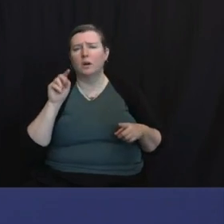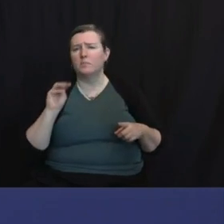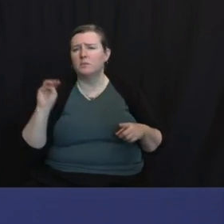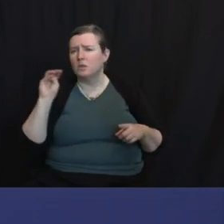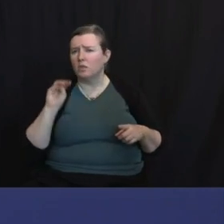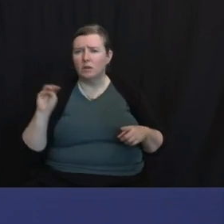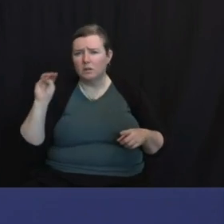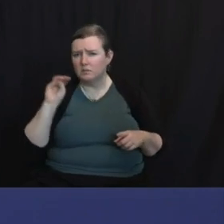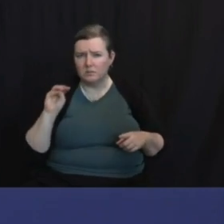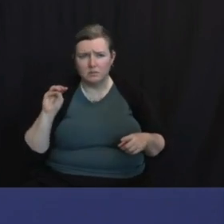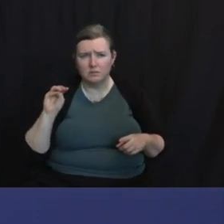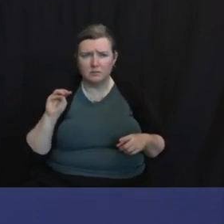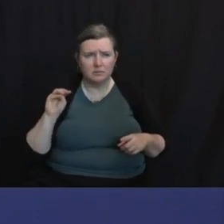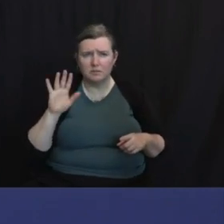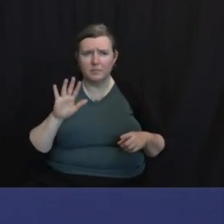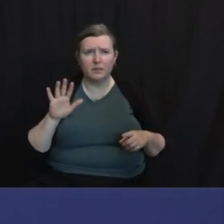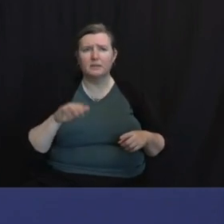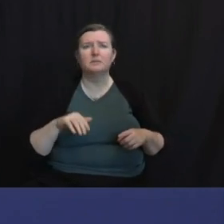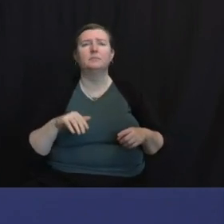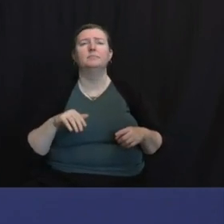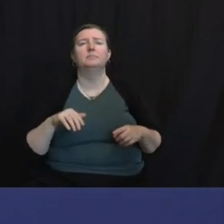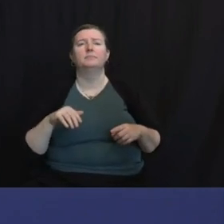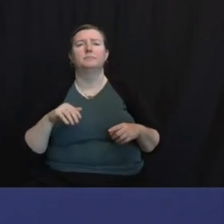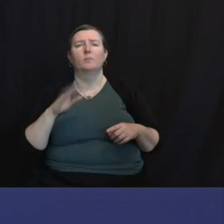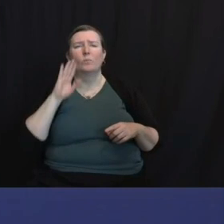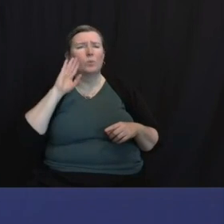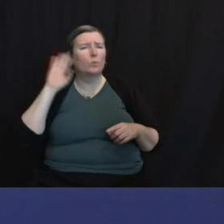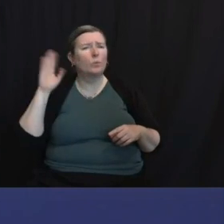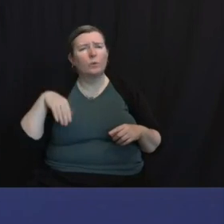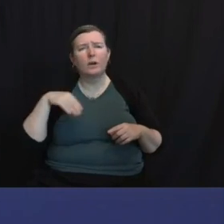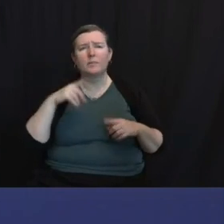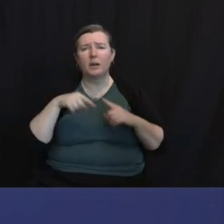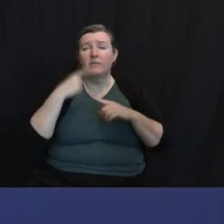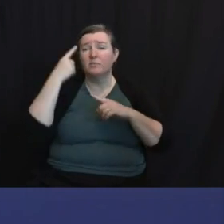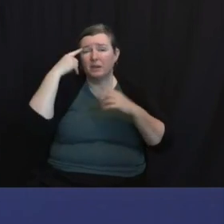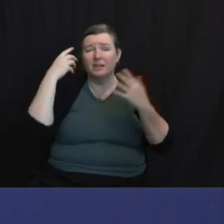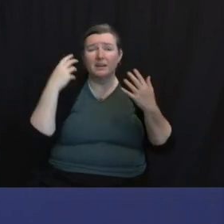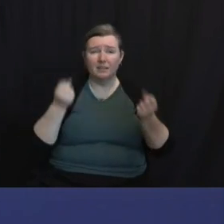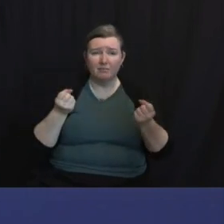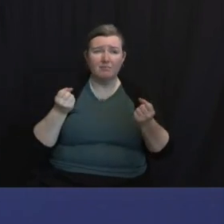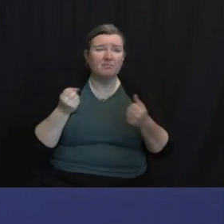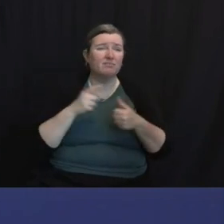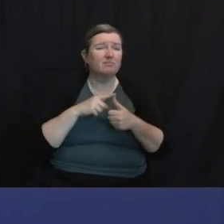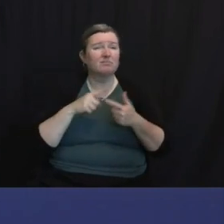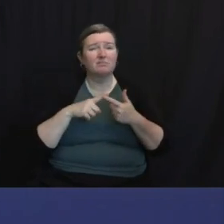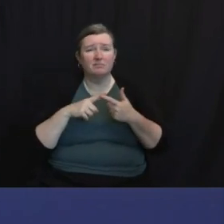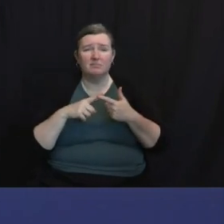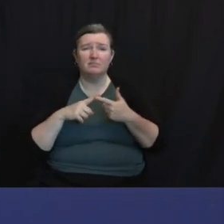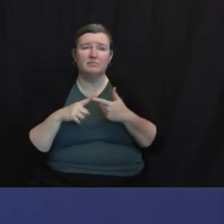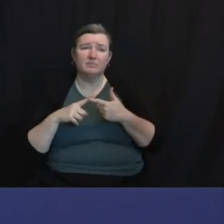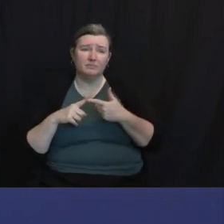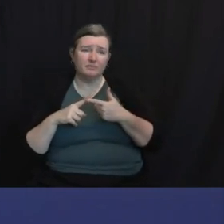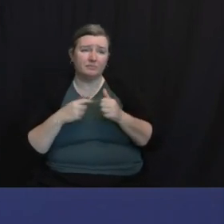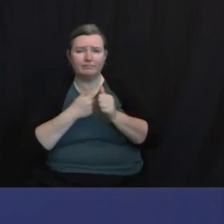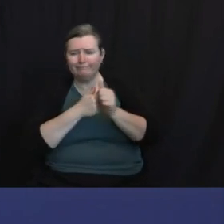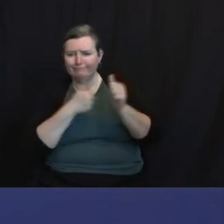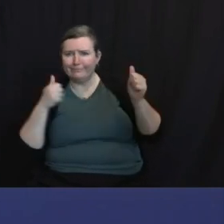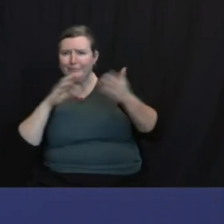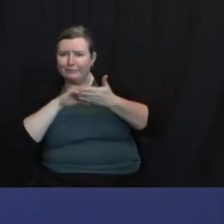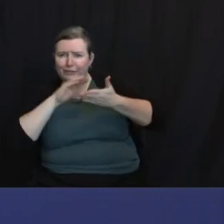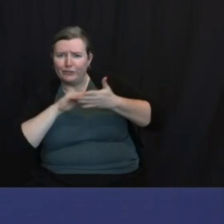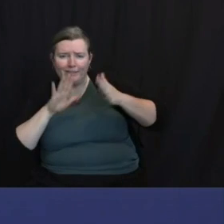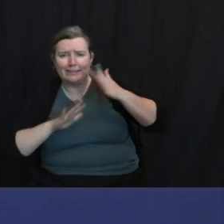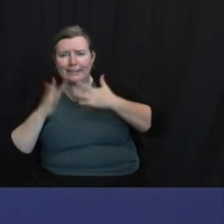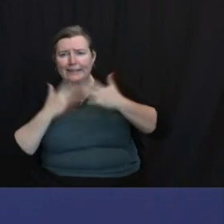health or the piece for learning loss. And we will remain hyper committed to that. So I think your